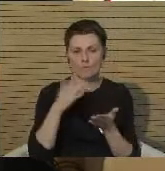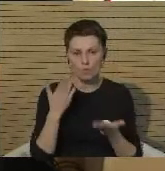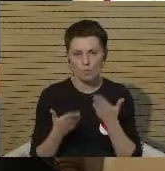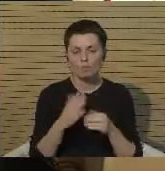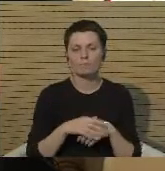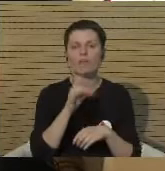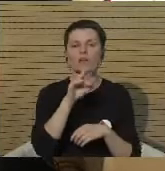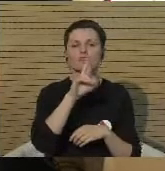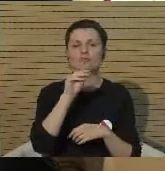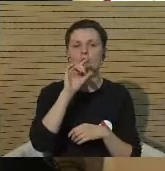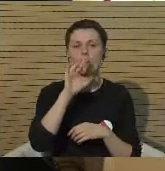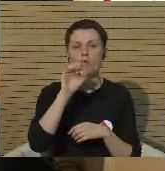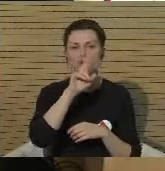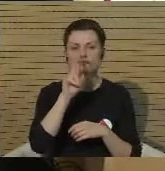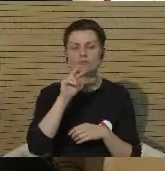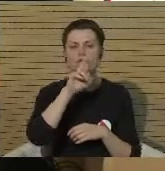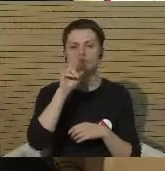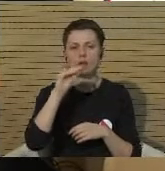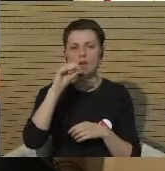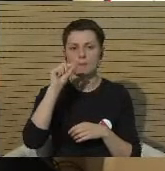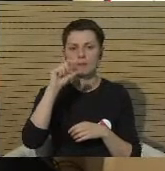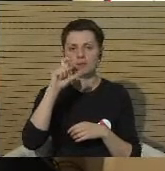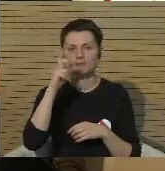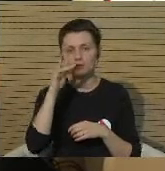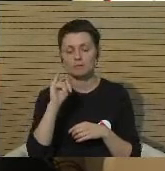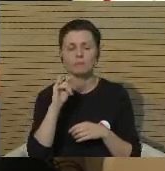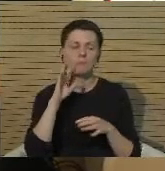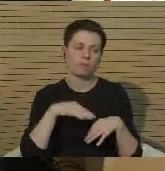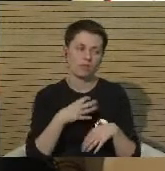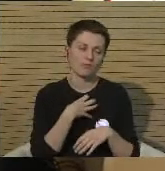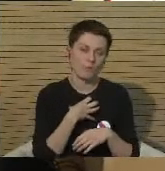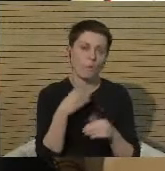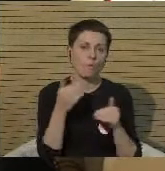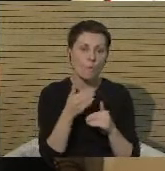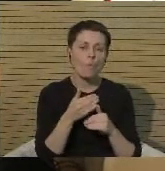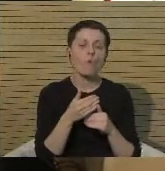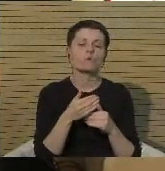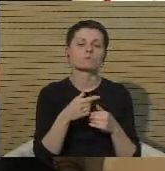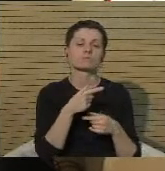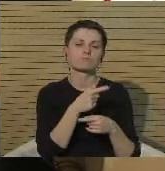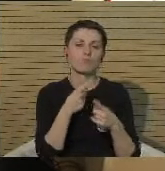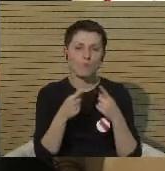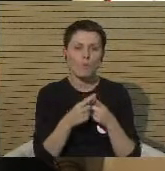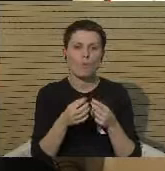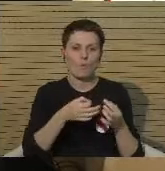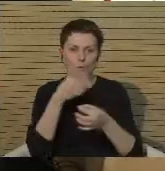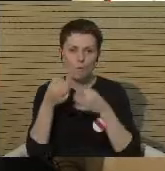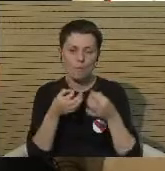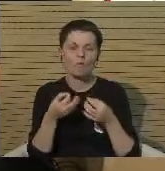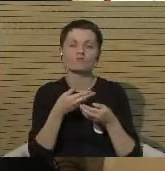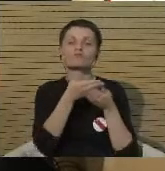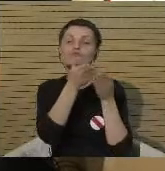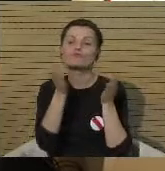to express opening words by Mr. Director Grzegorz Rzepecki. Could you please